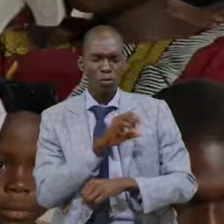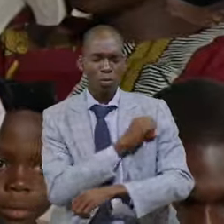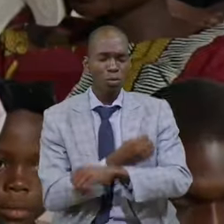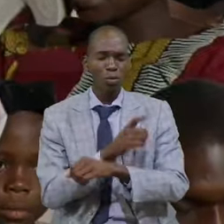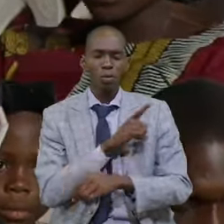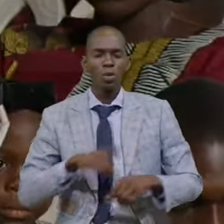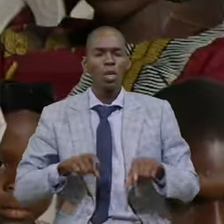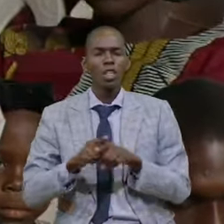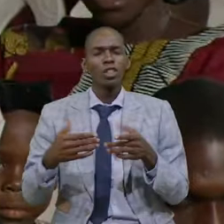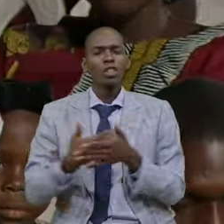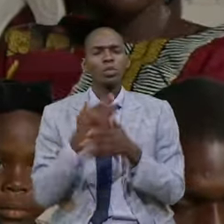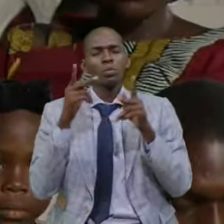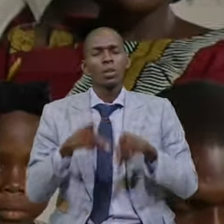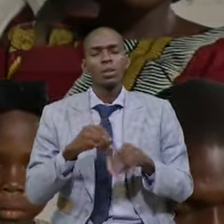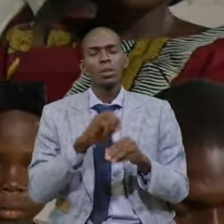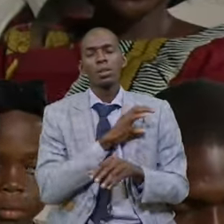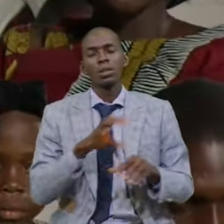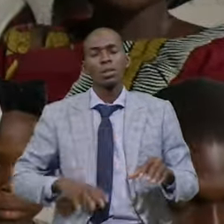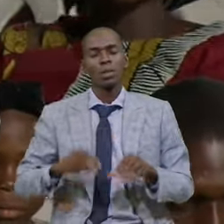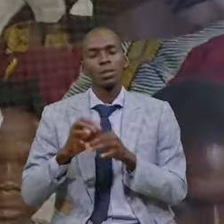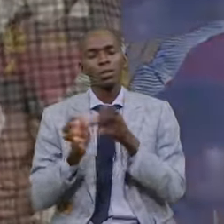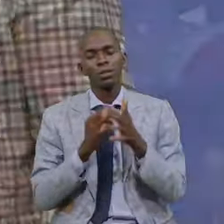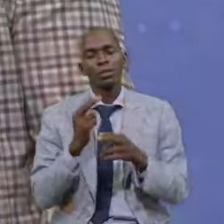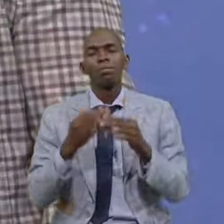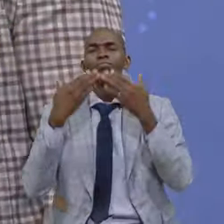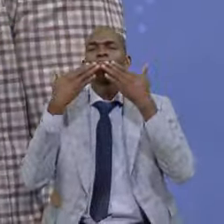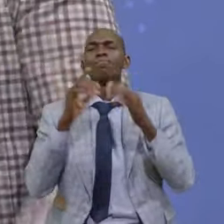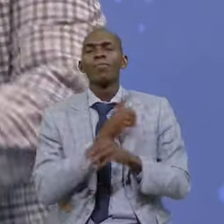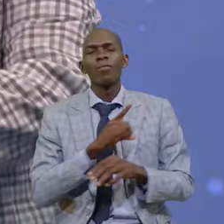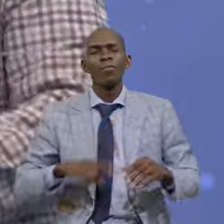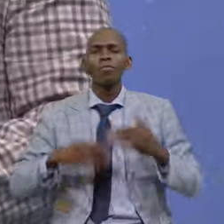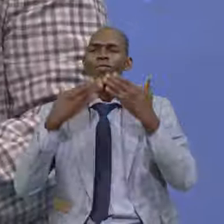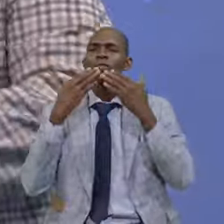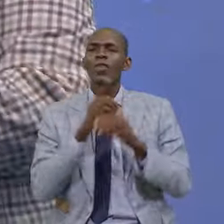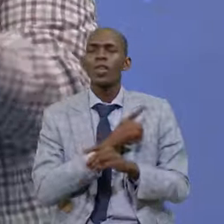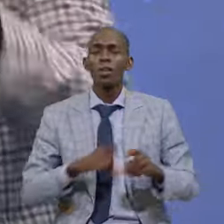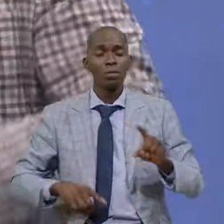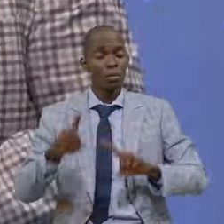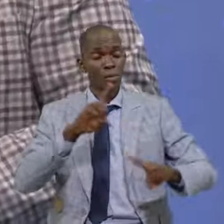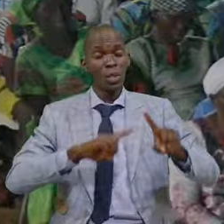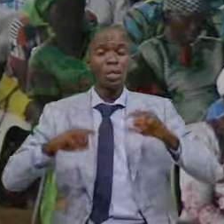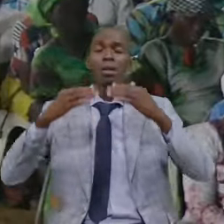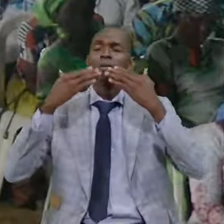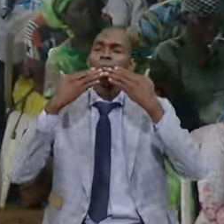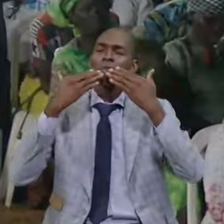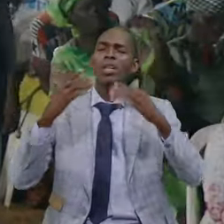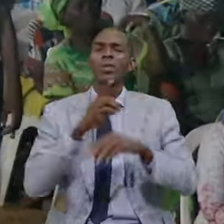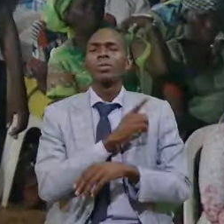in Jesus' name. Thank you, Lord. Thank you, Lord. Everybody say that with me. Thank you,